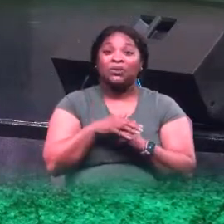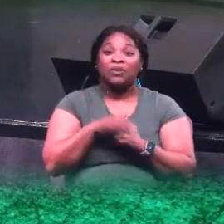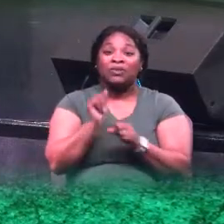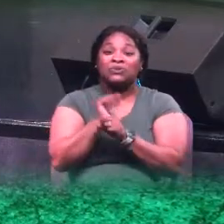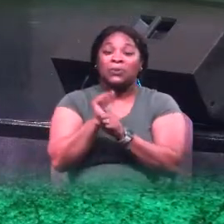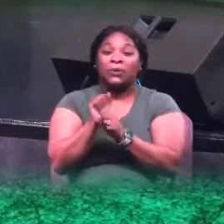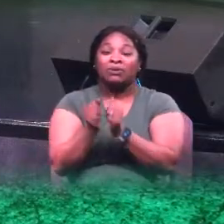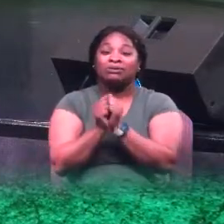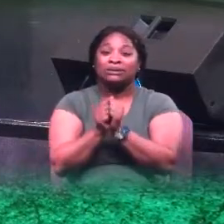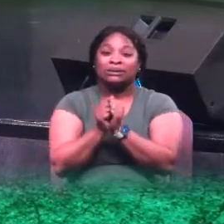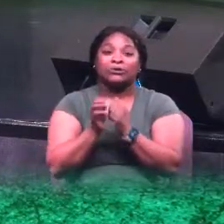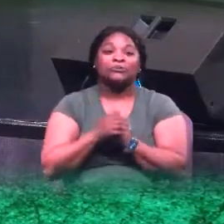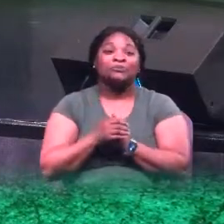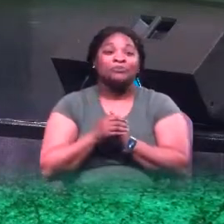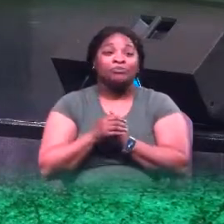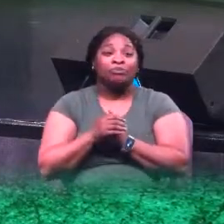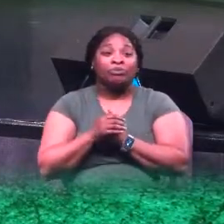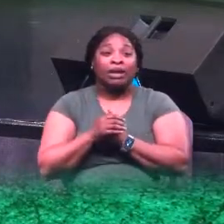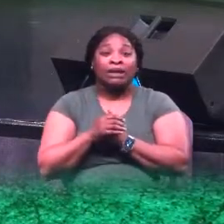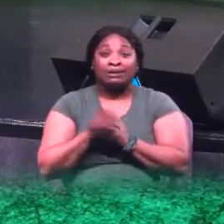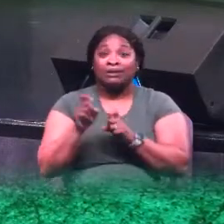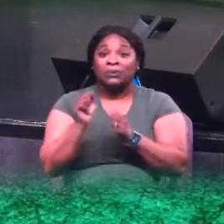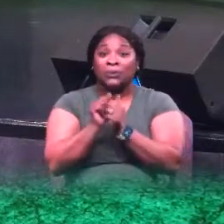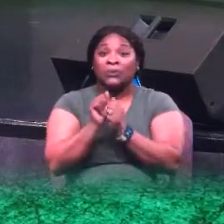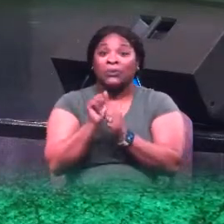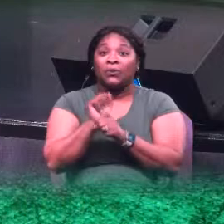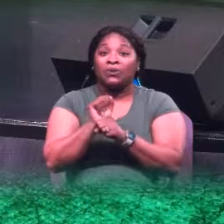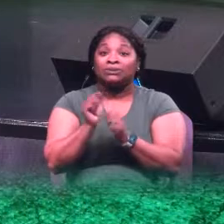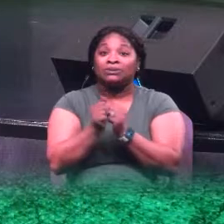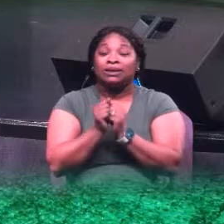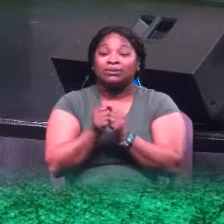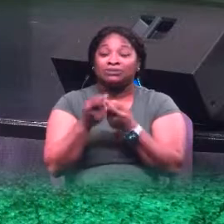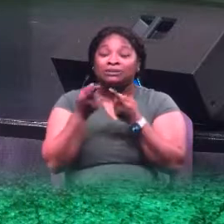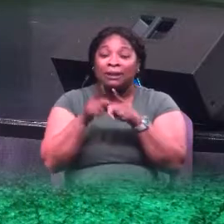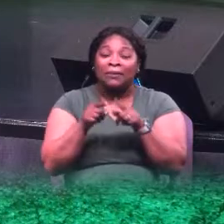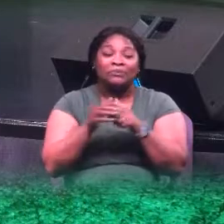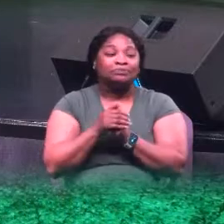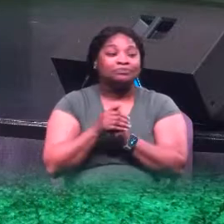collaboration. There's collaboration. They got to work together to make this happen.